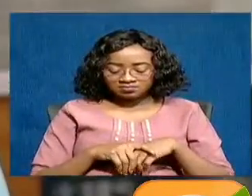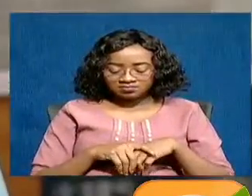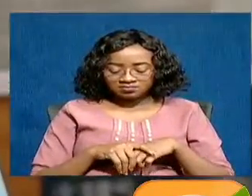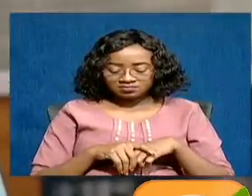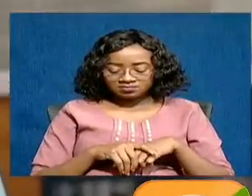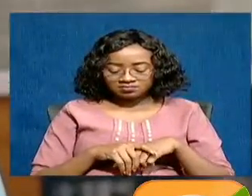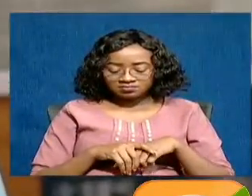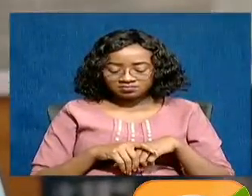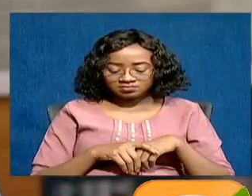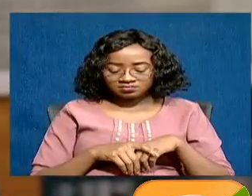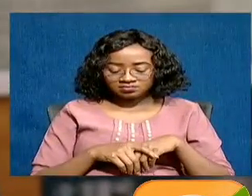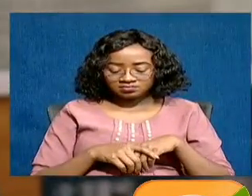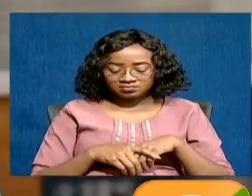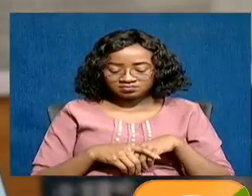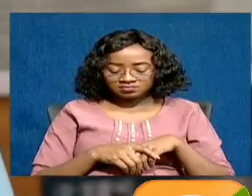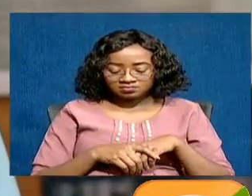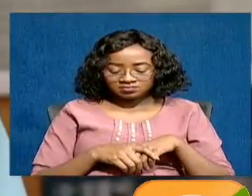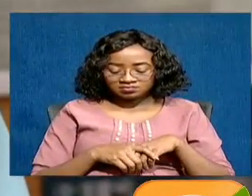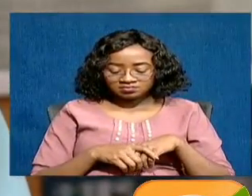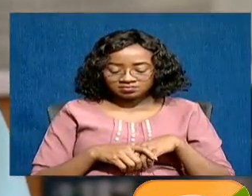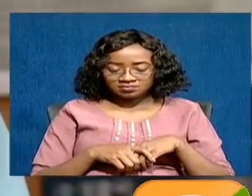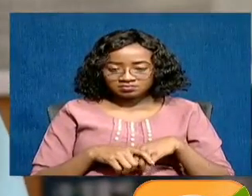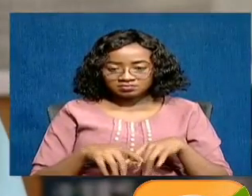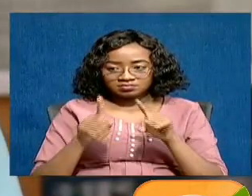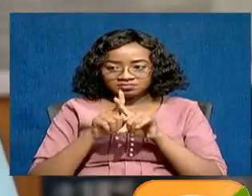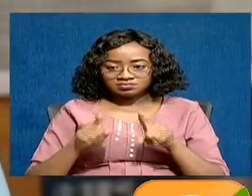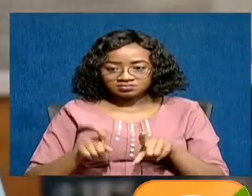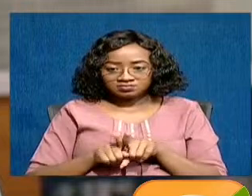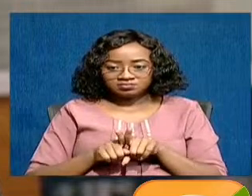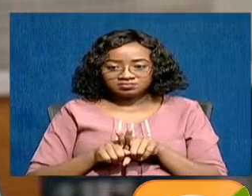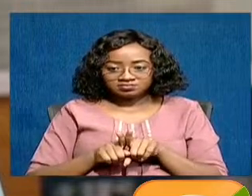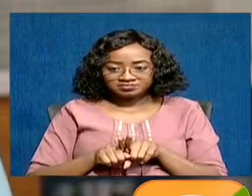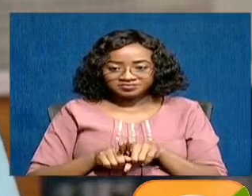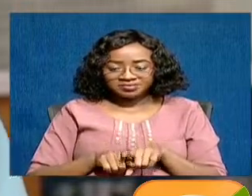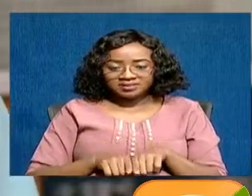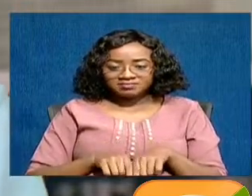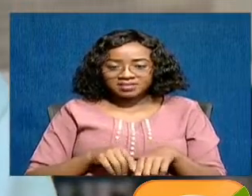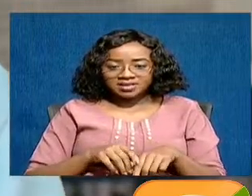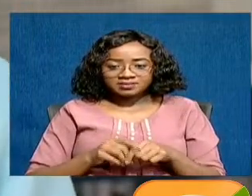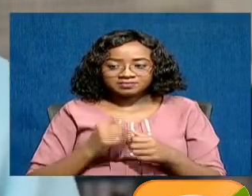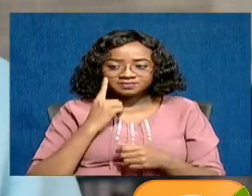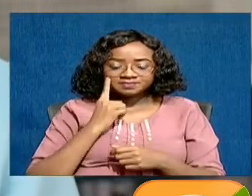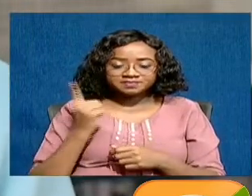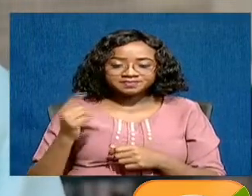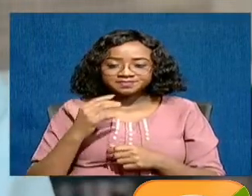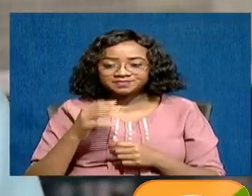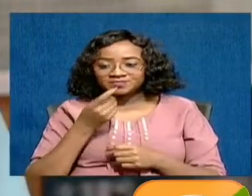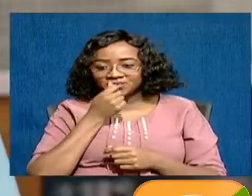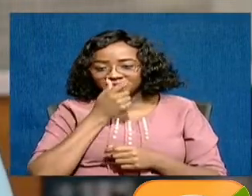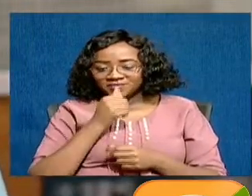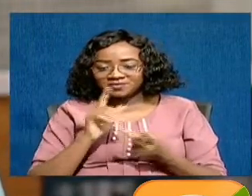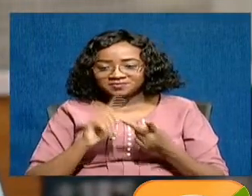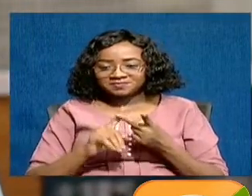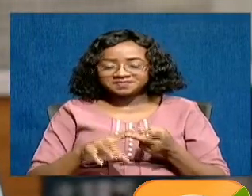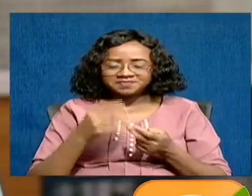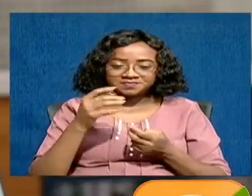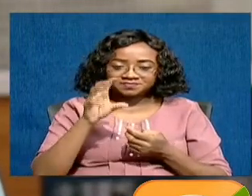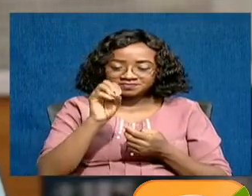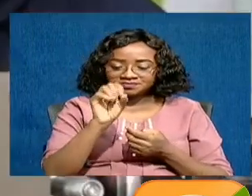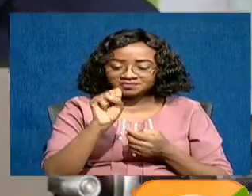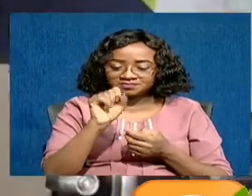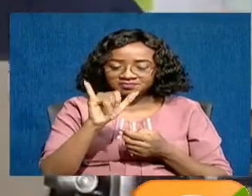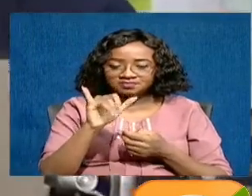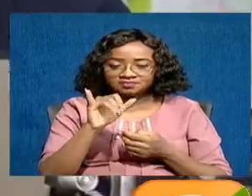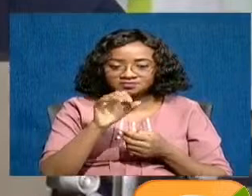were considering different types of the crops, that's macadamia, sunflower, soya beans, canola, and also